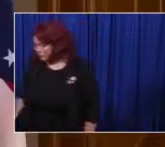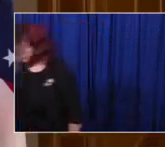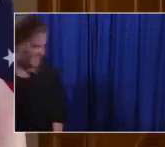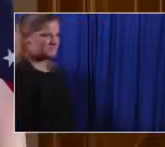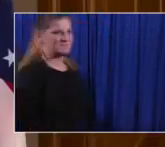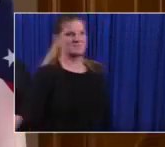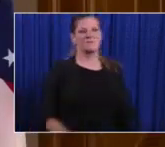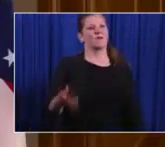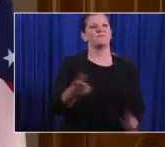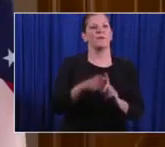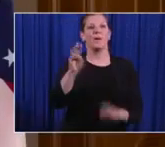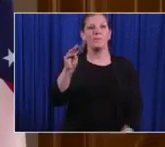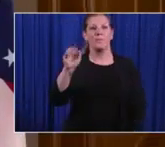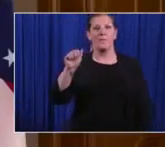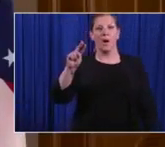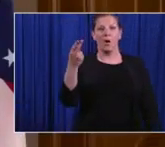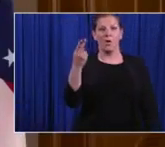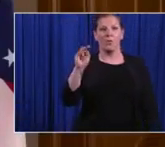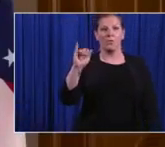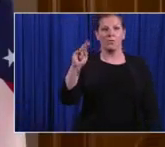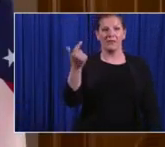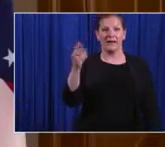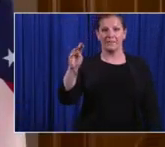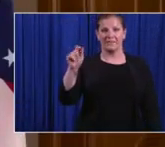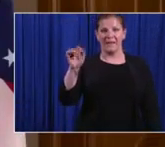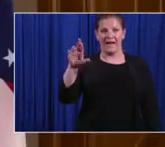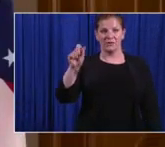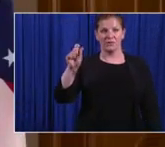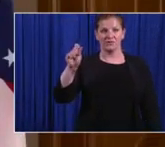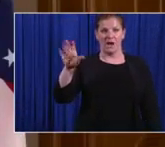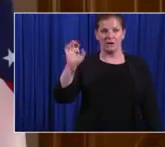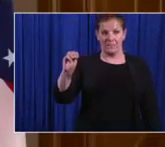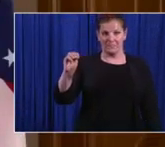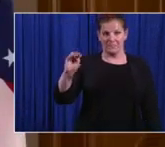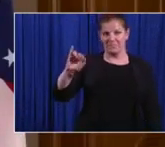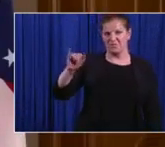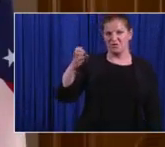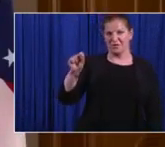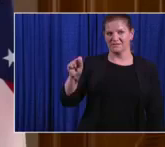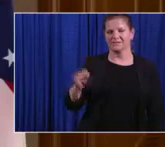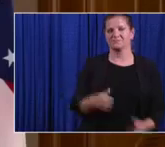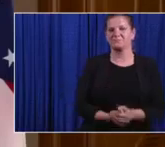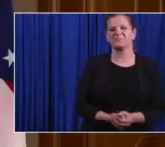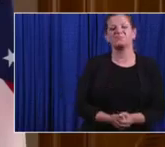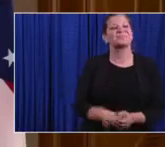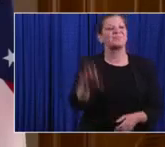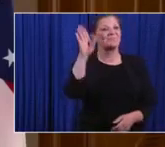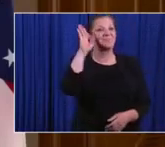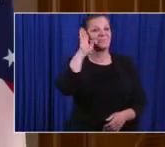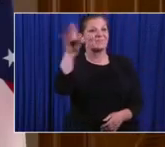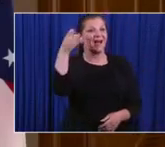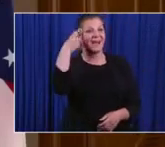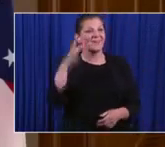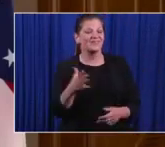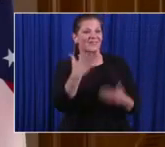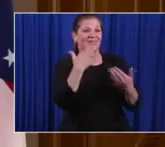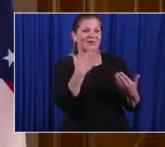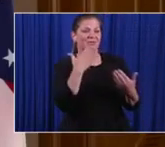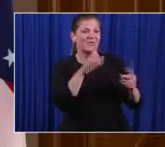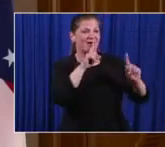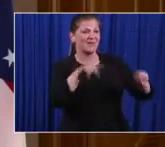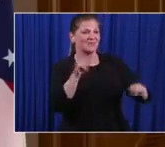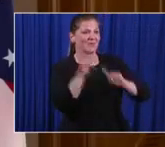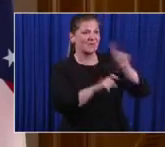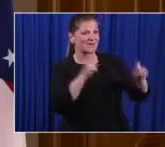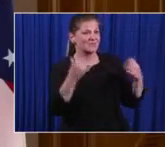MahoningMatters.com. Jess. Hi, Governor. Thanks for taking our questions today.